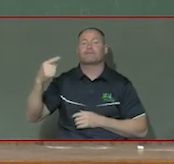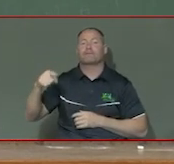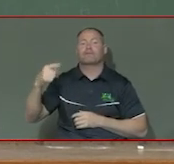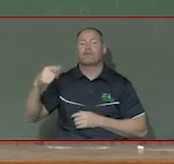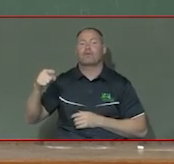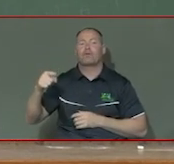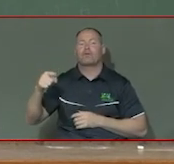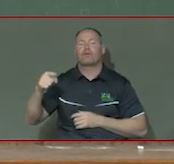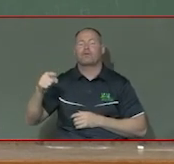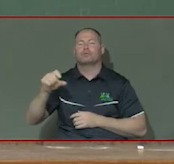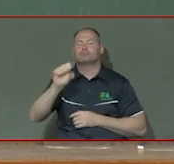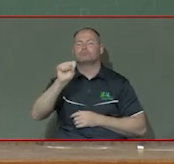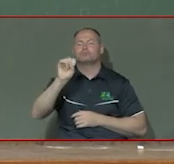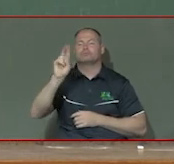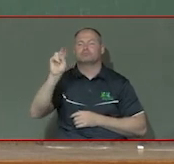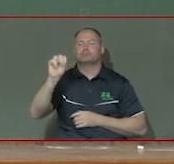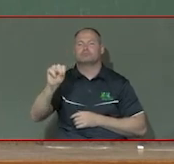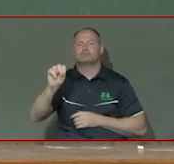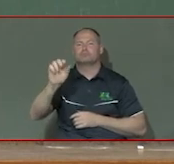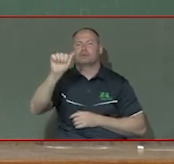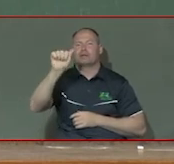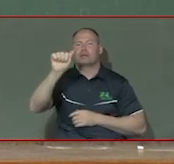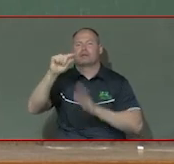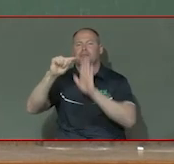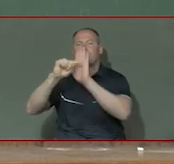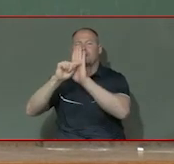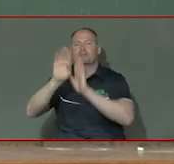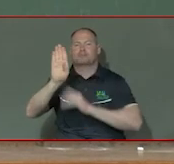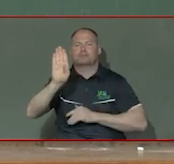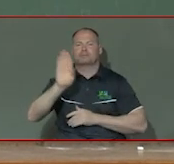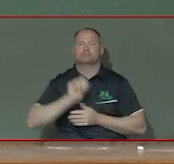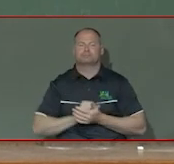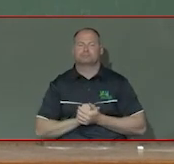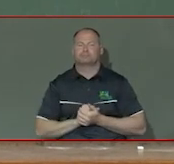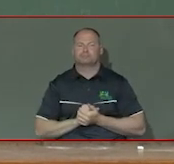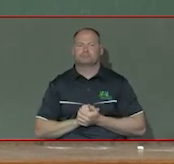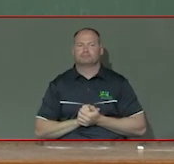the sine of A minus B.